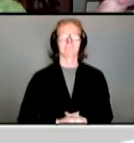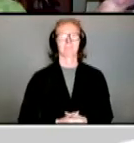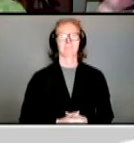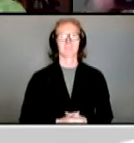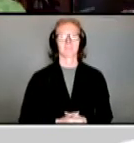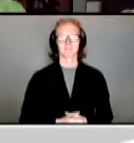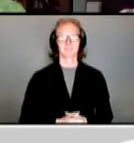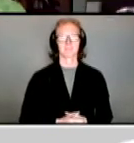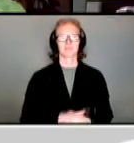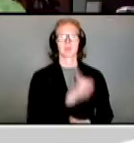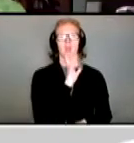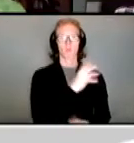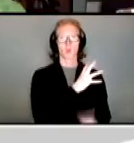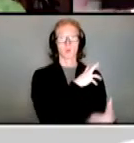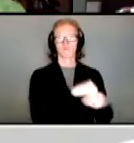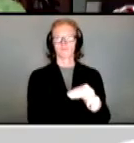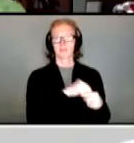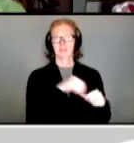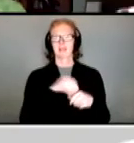linked there.